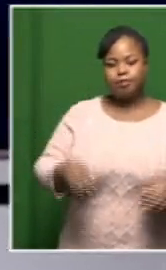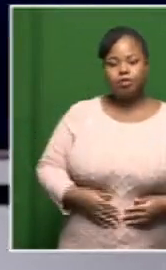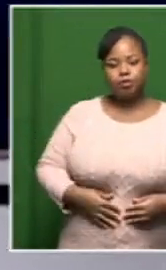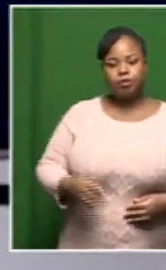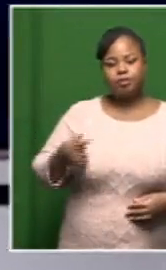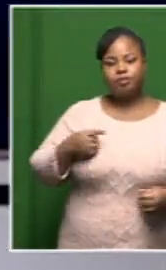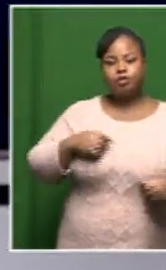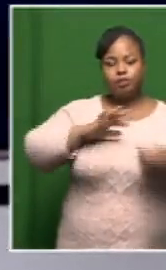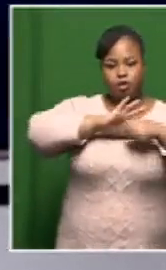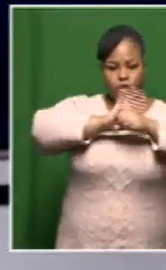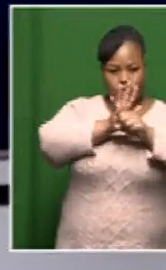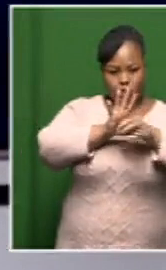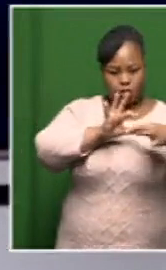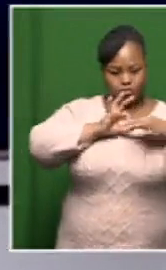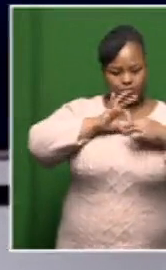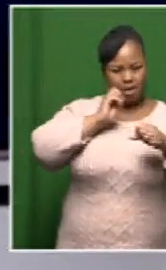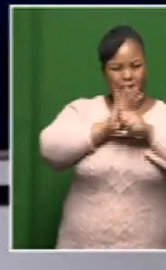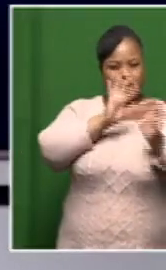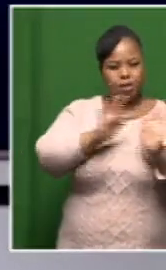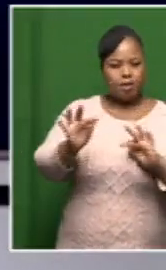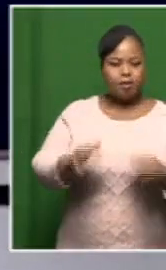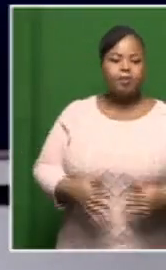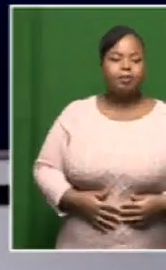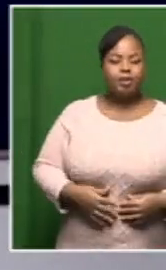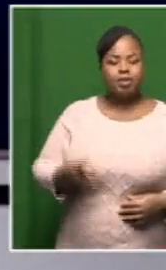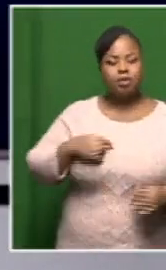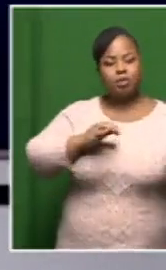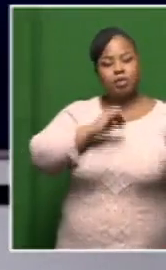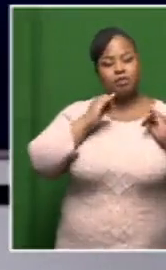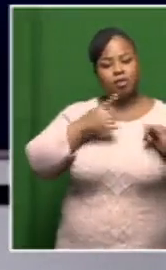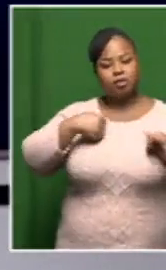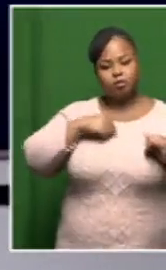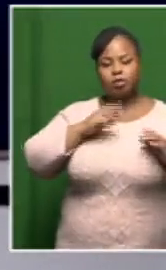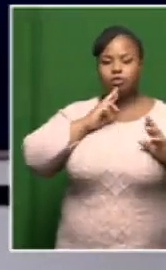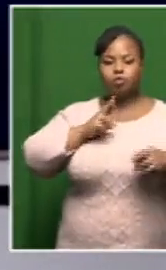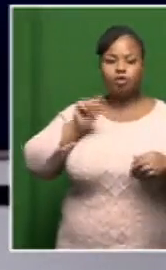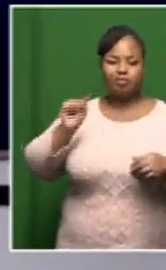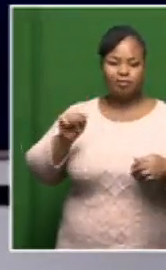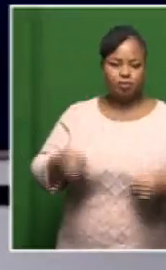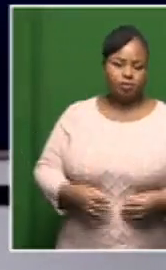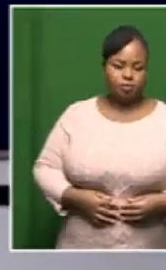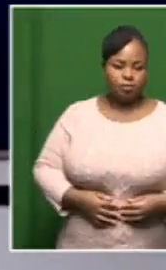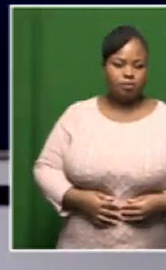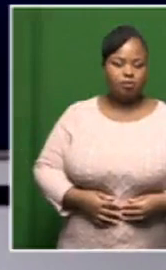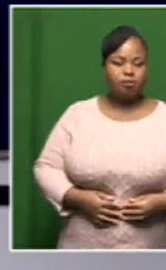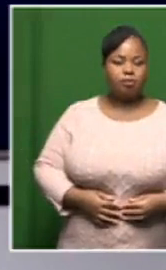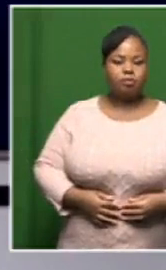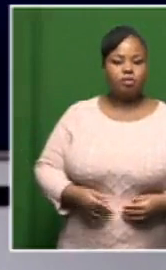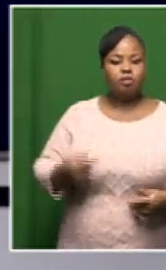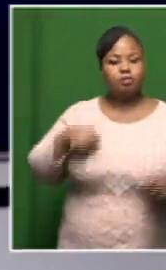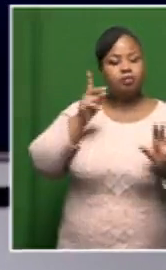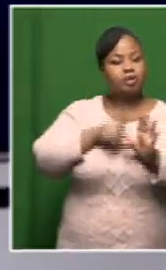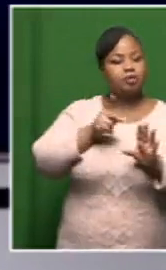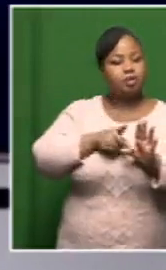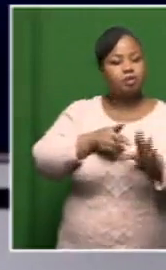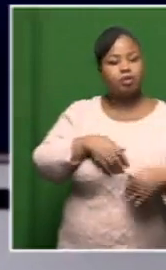actually responding to COVID and how it impacted them. So when we were invited, we were responding to that. And in terms of